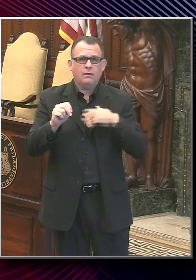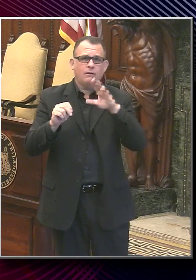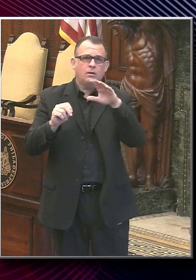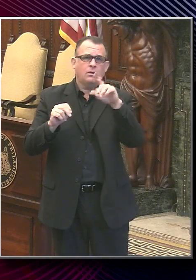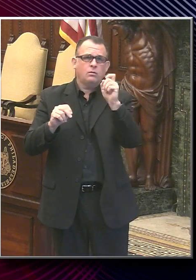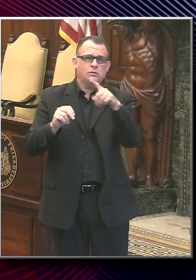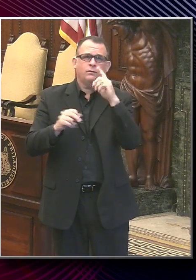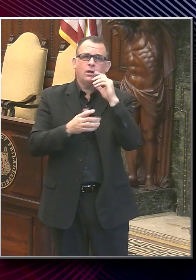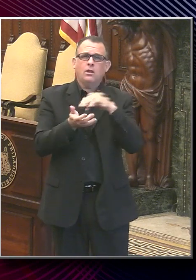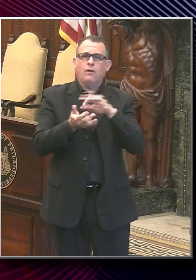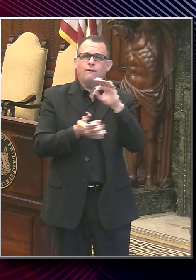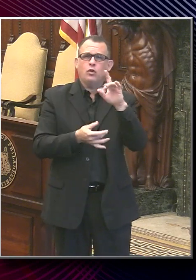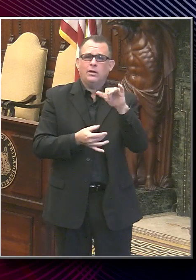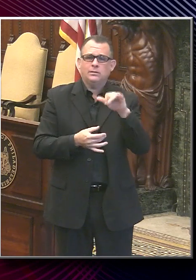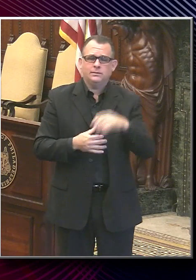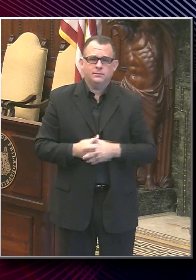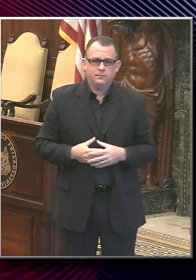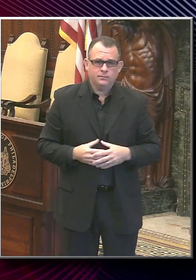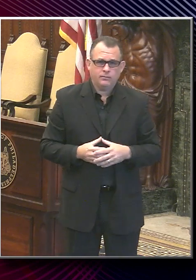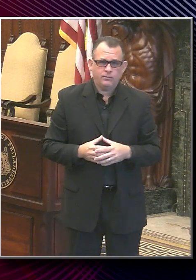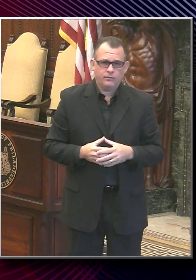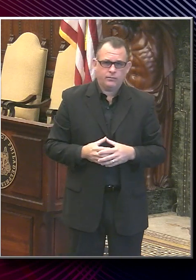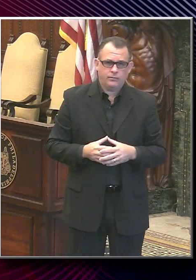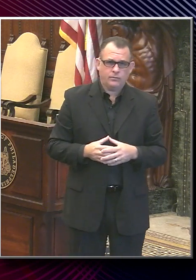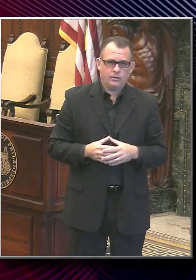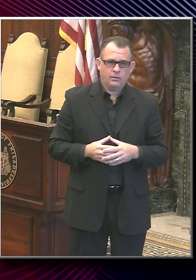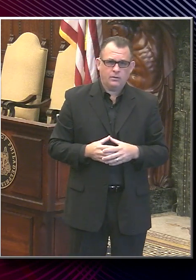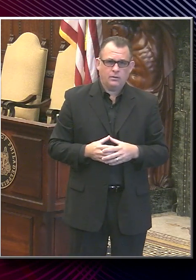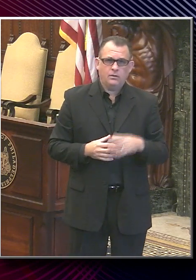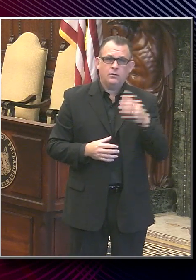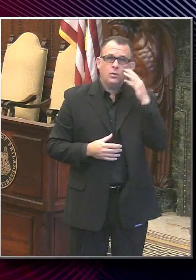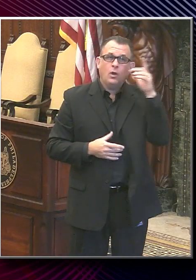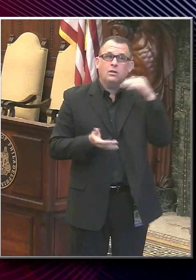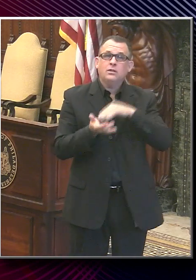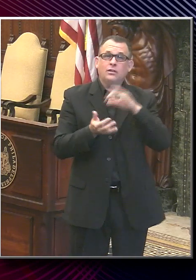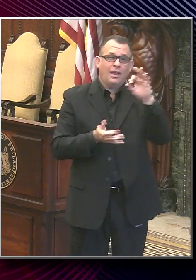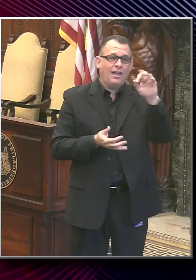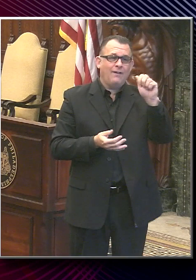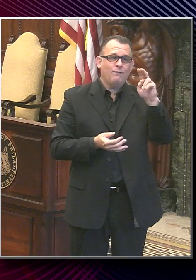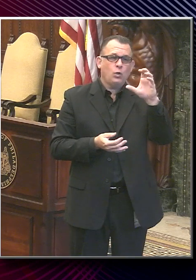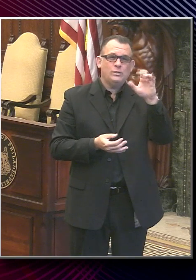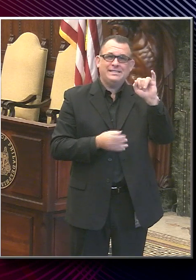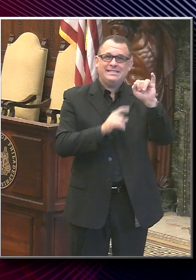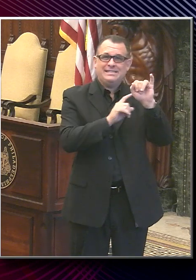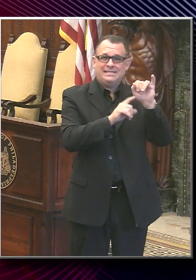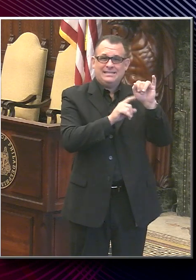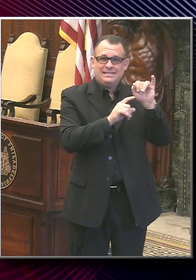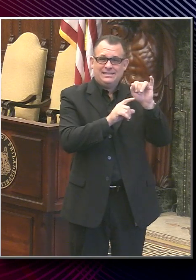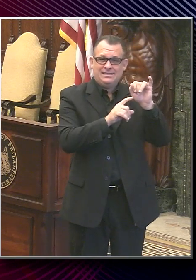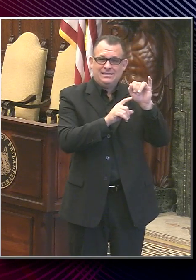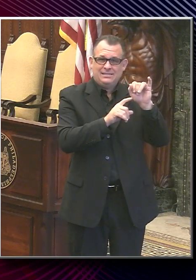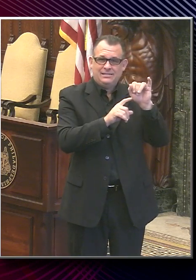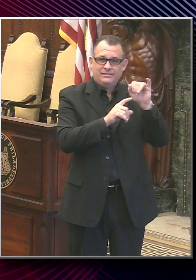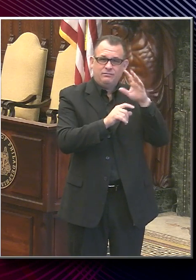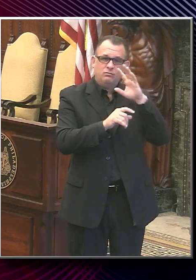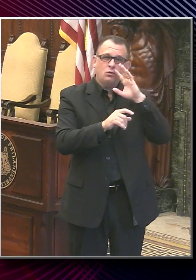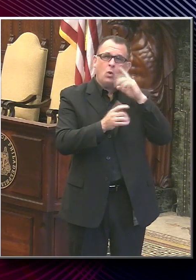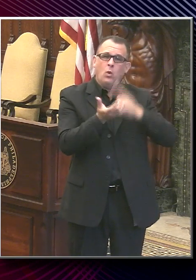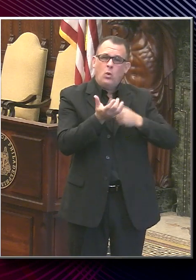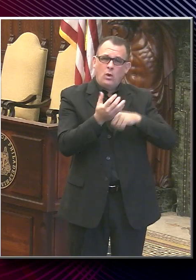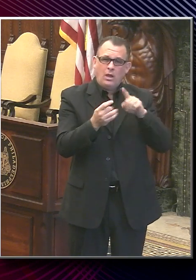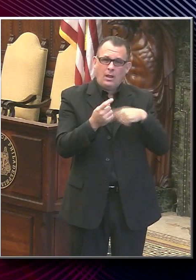Farley, Dr. Fauci, I think it was Monday, talked about the aerosolization of